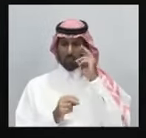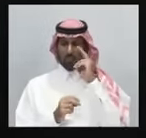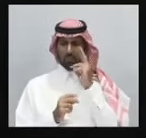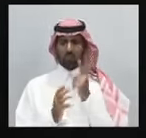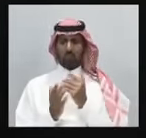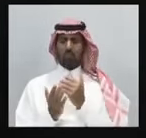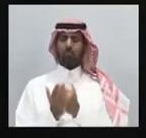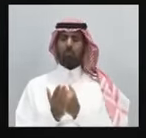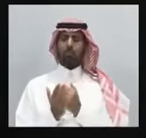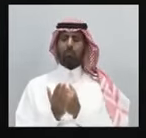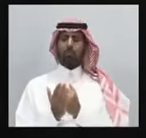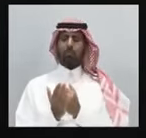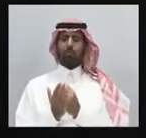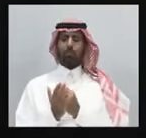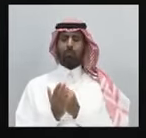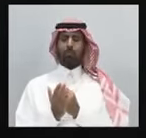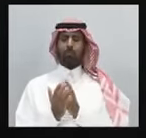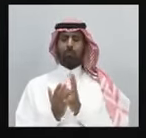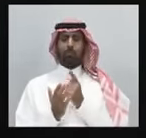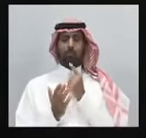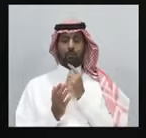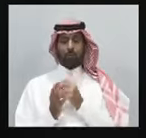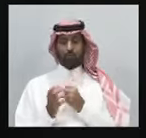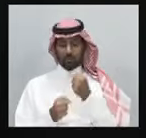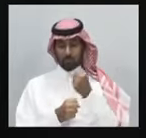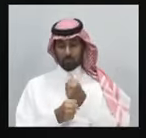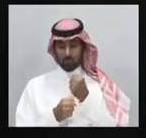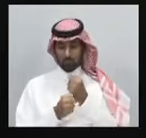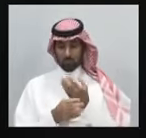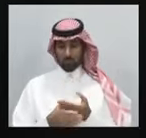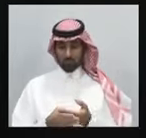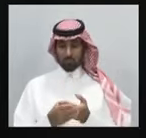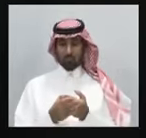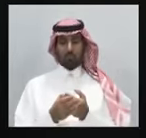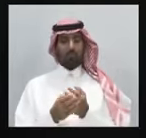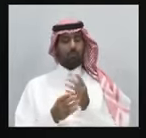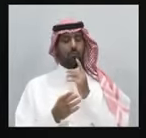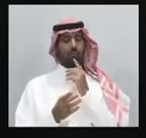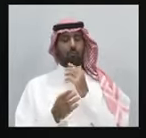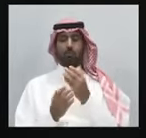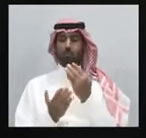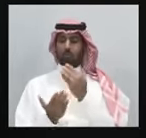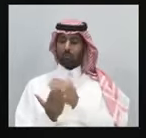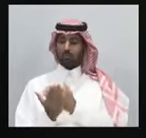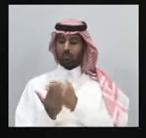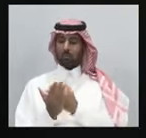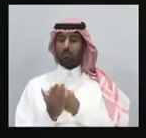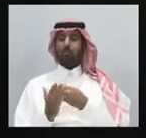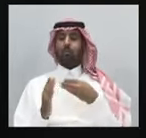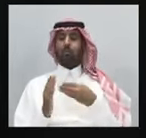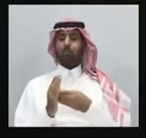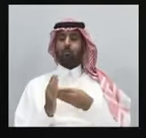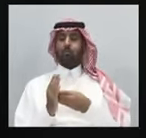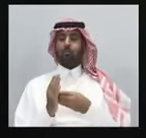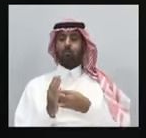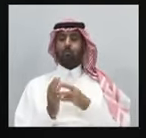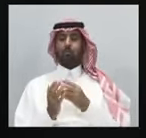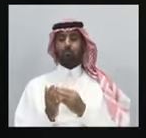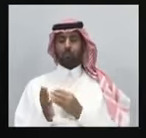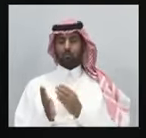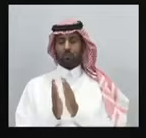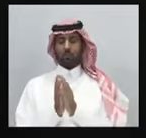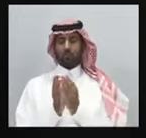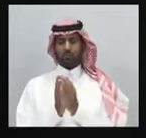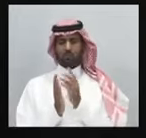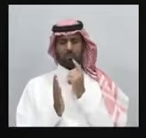letter, you will find a job application, the certificate, and we have resume and references. Who are